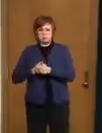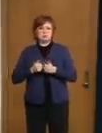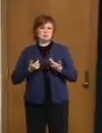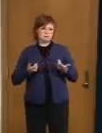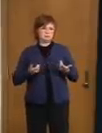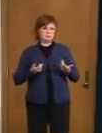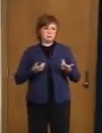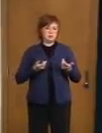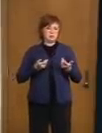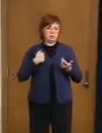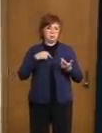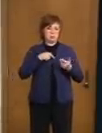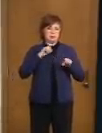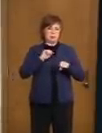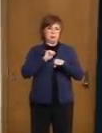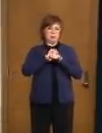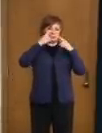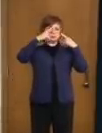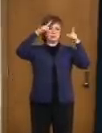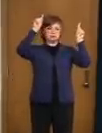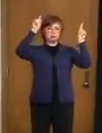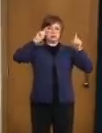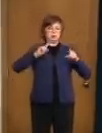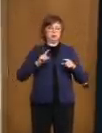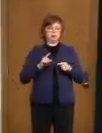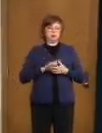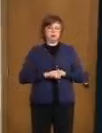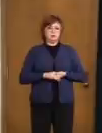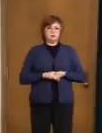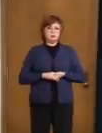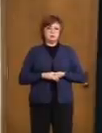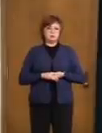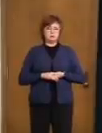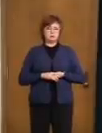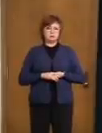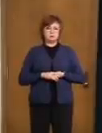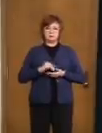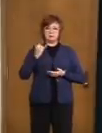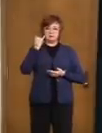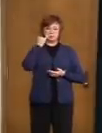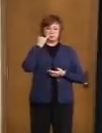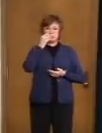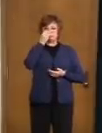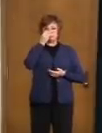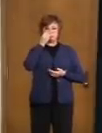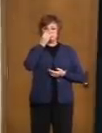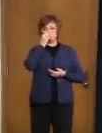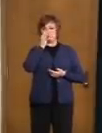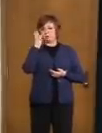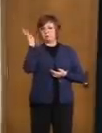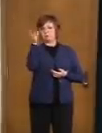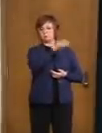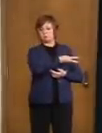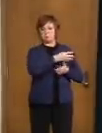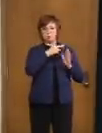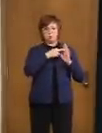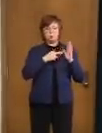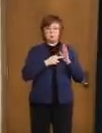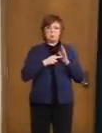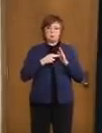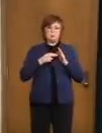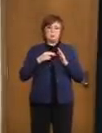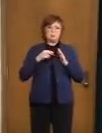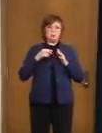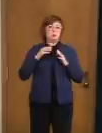And then, unfortunately, we would have to recommend, several measures that could be quite significant. And